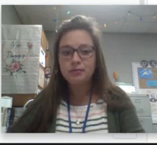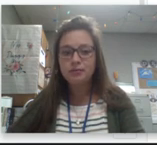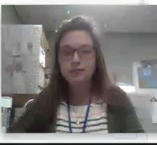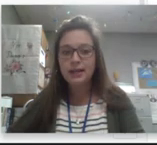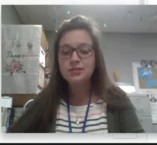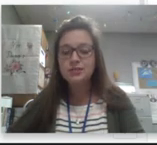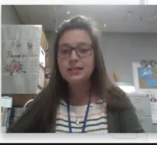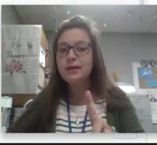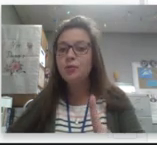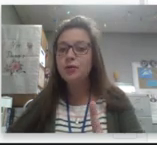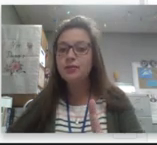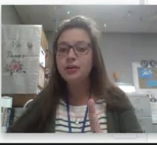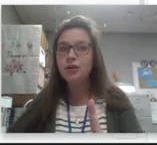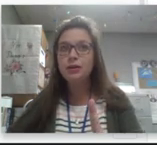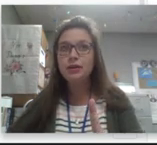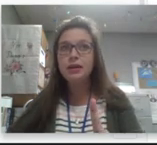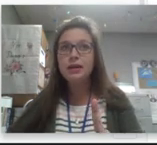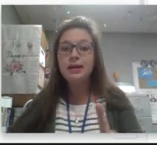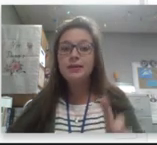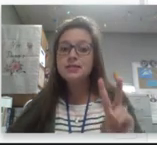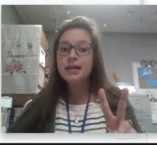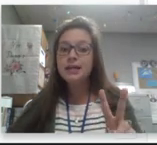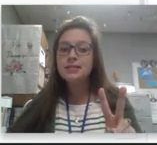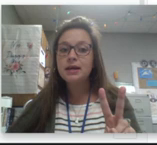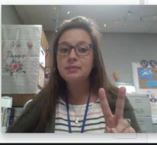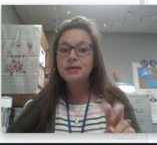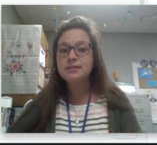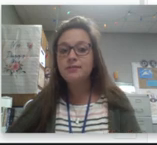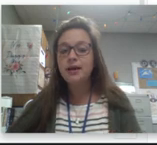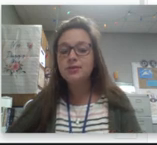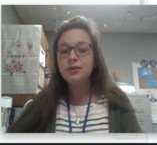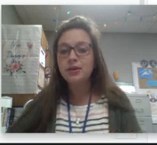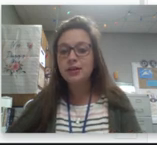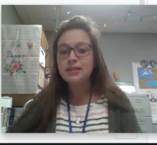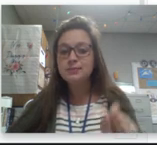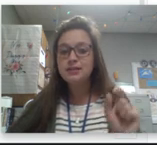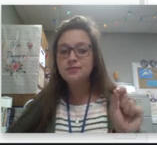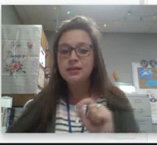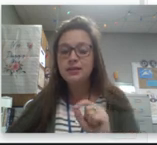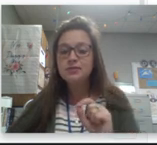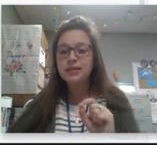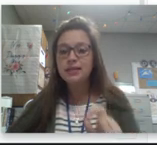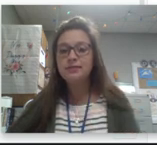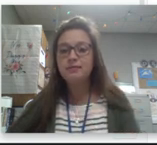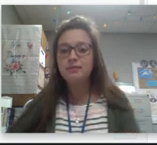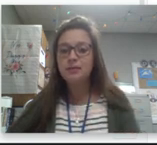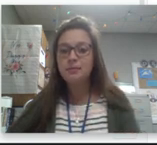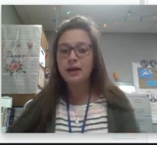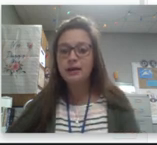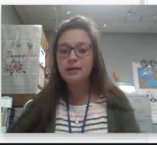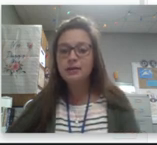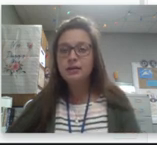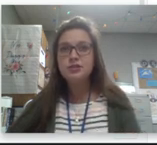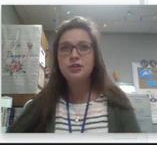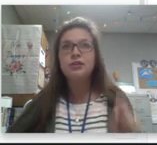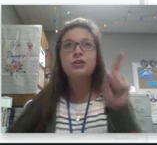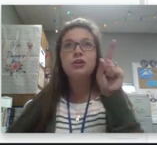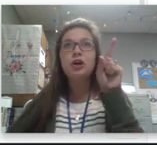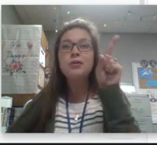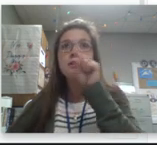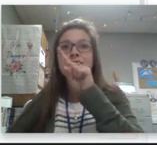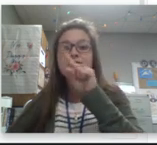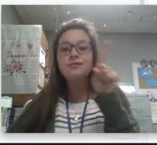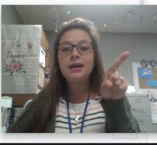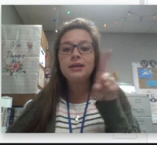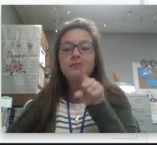Flipgrid. Okay, so that's step one of your homework. The second step is to find one of your classmates' videos and give them feedback. So you